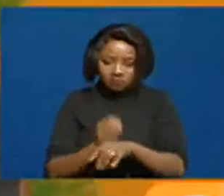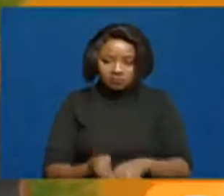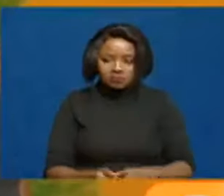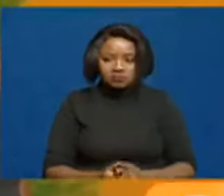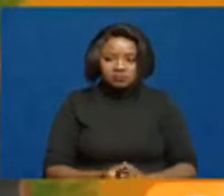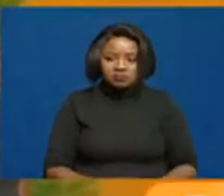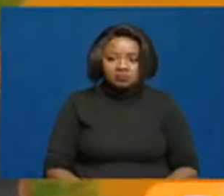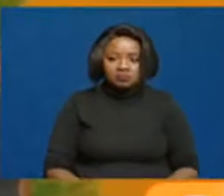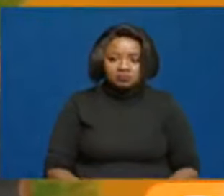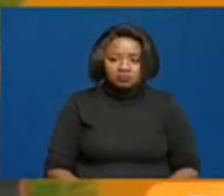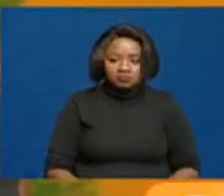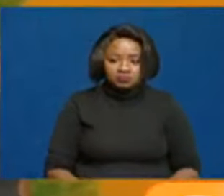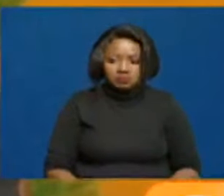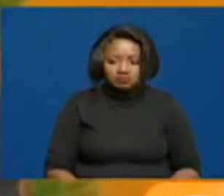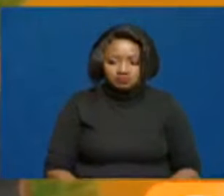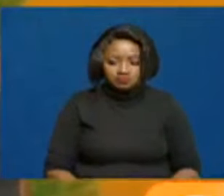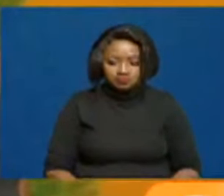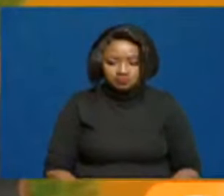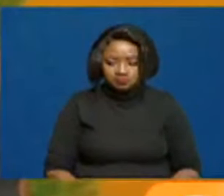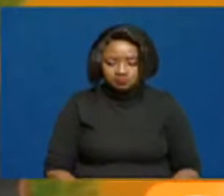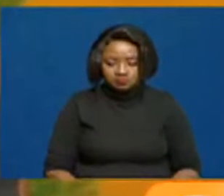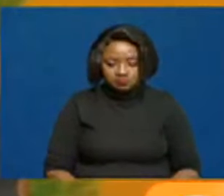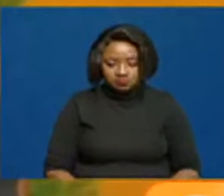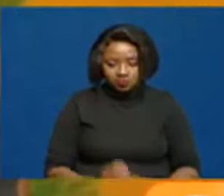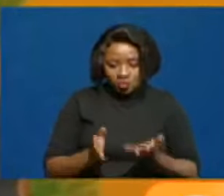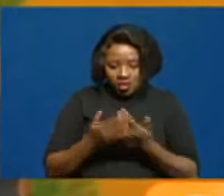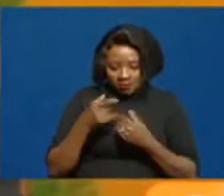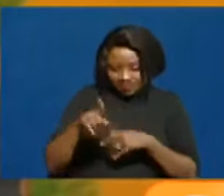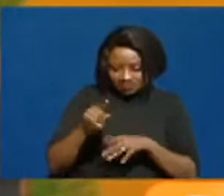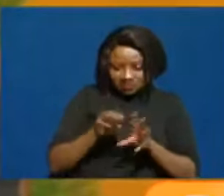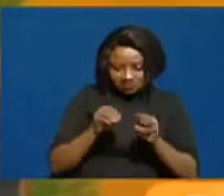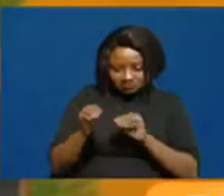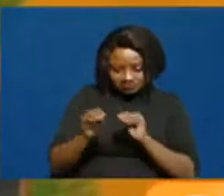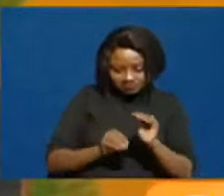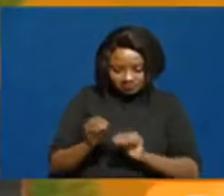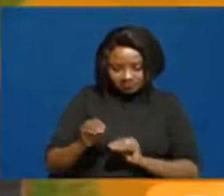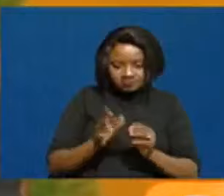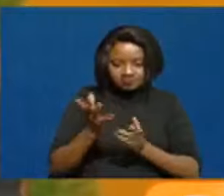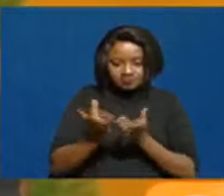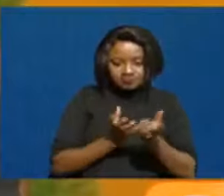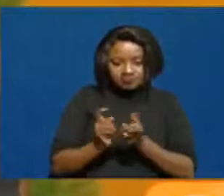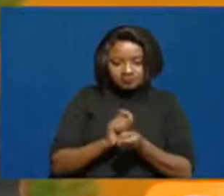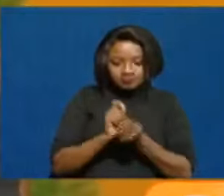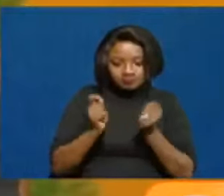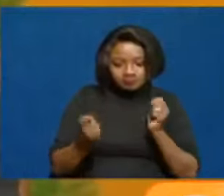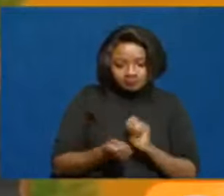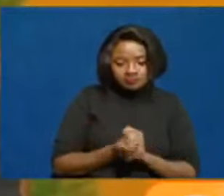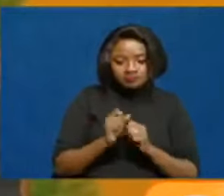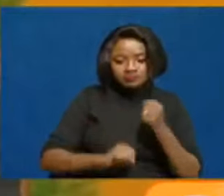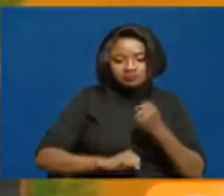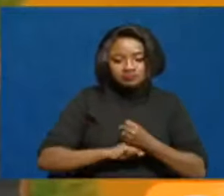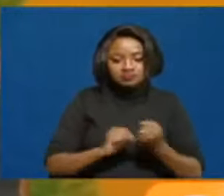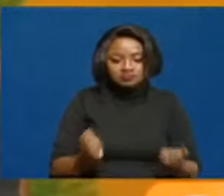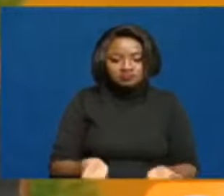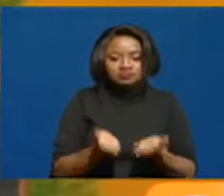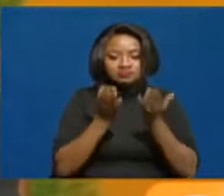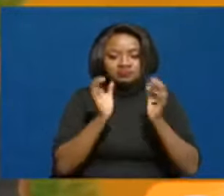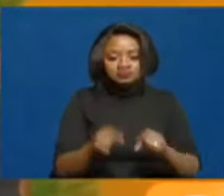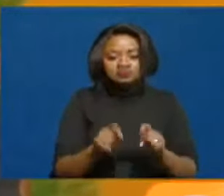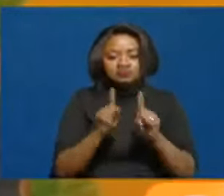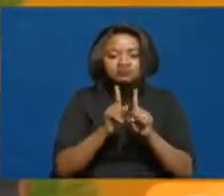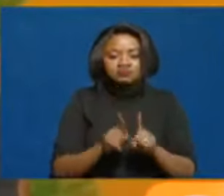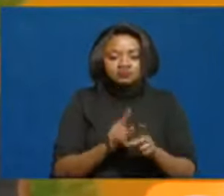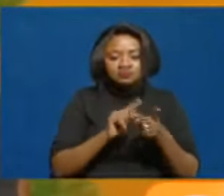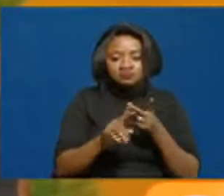advisory support. So how can they properly model their businesses for scale? We give them technical assistance in terms of how do they do